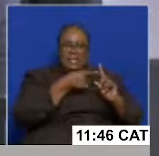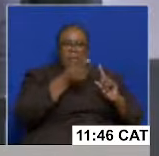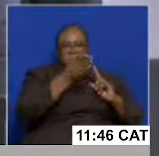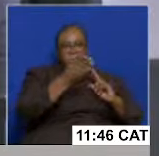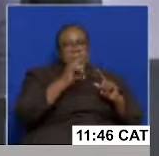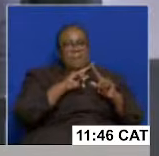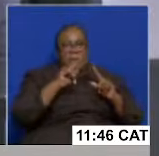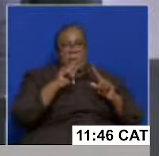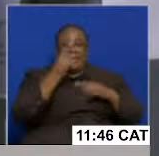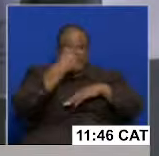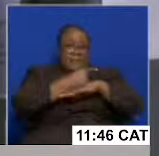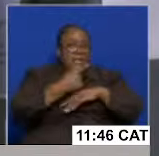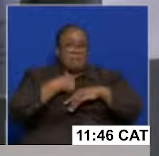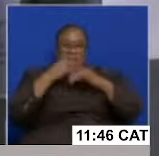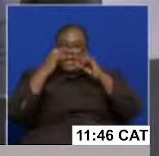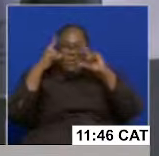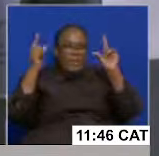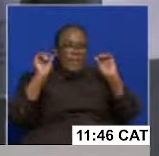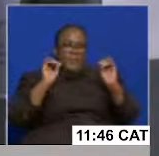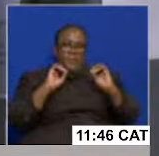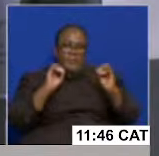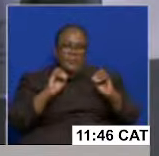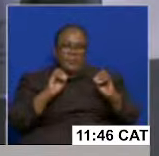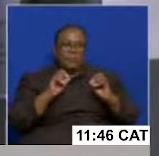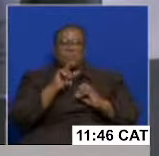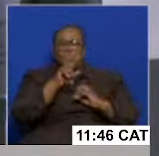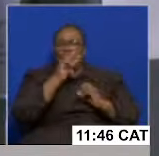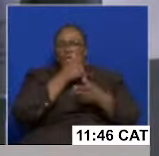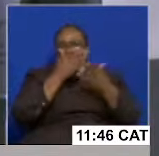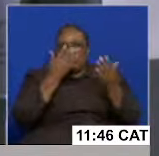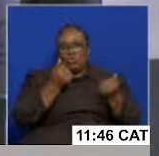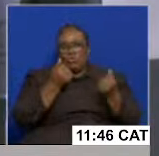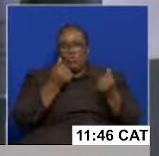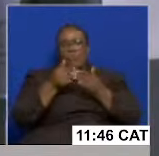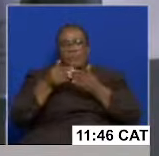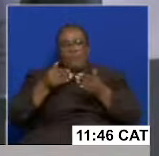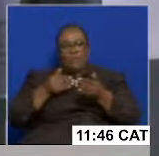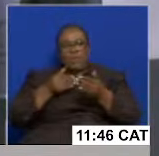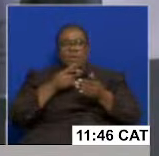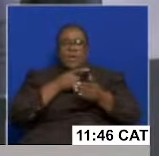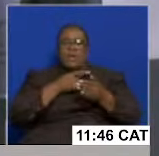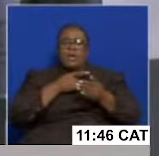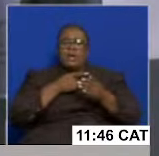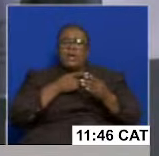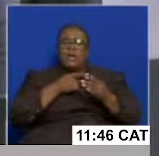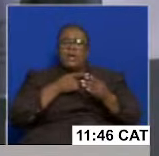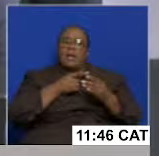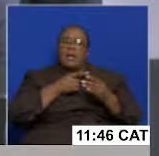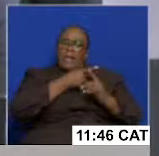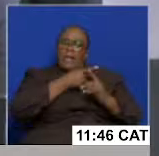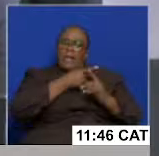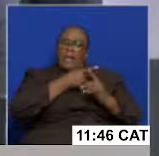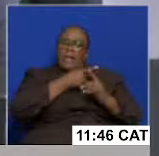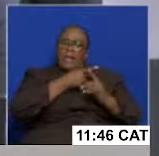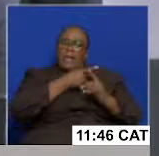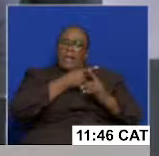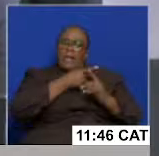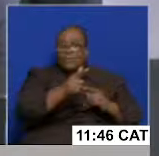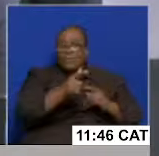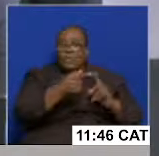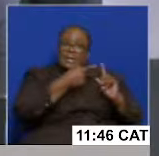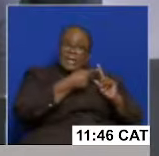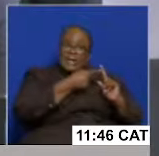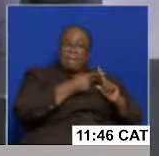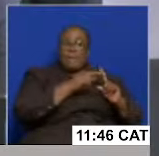not know that before you saw the footage. Did they not tell you, either him or Stolz or Mackenzie? Did they not